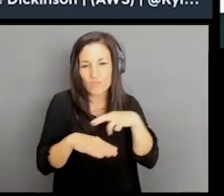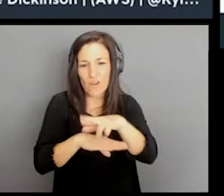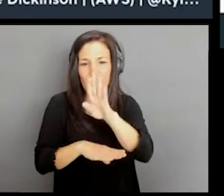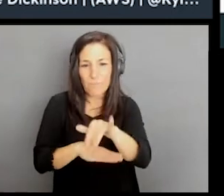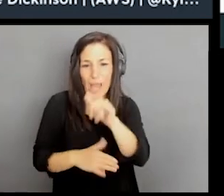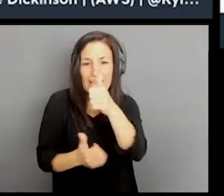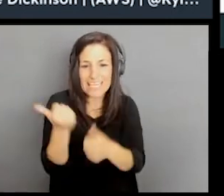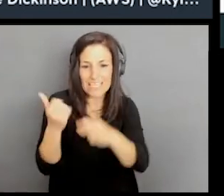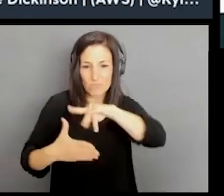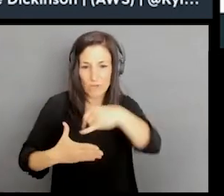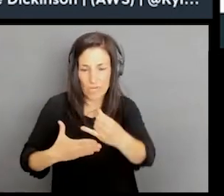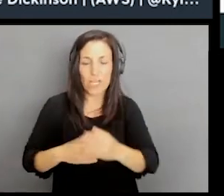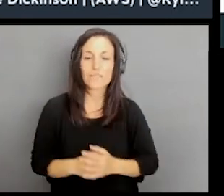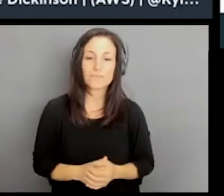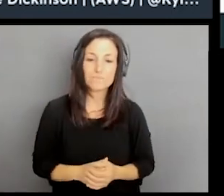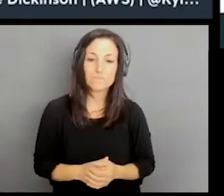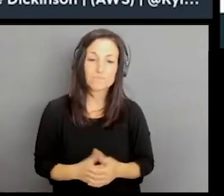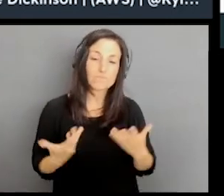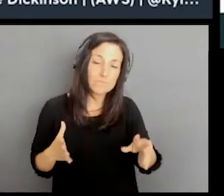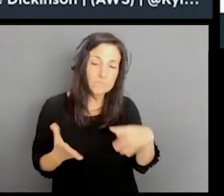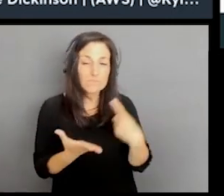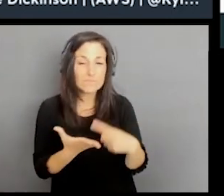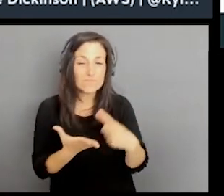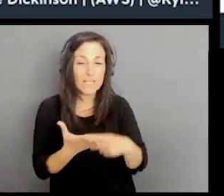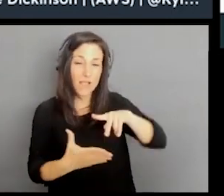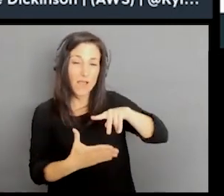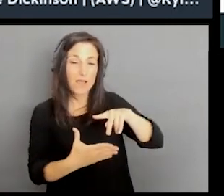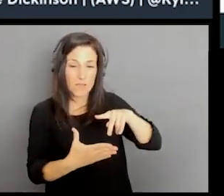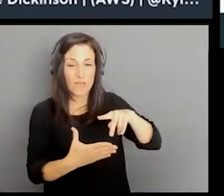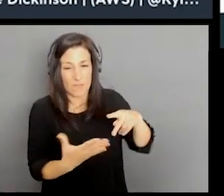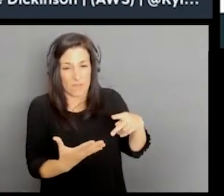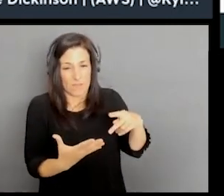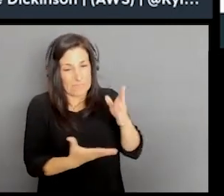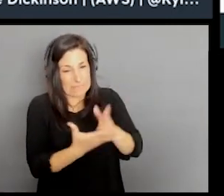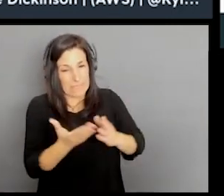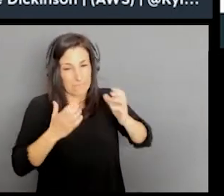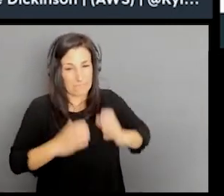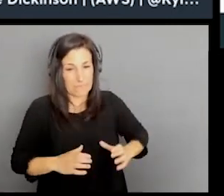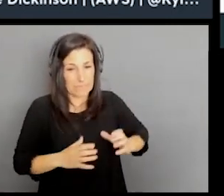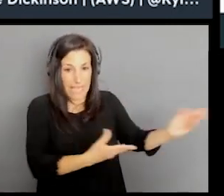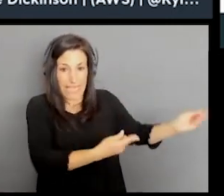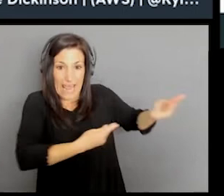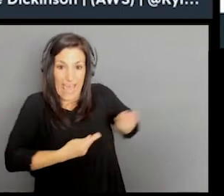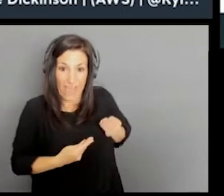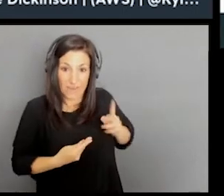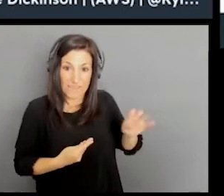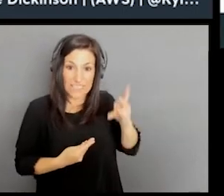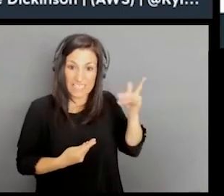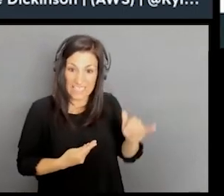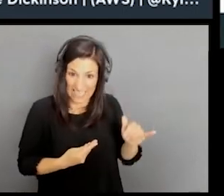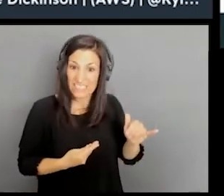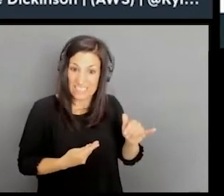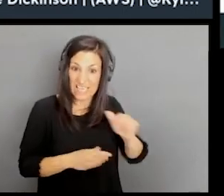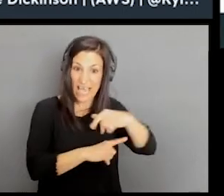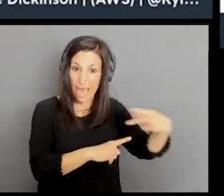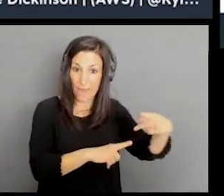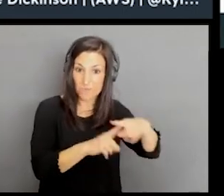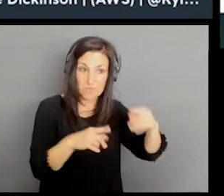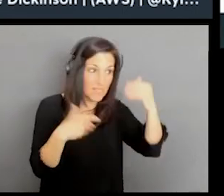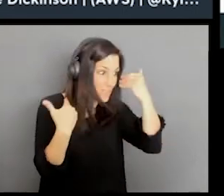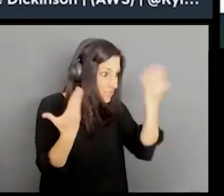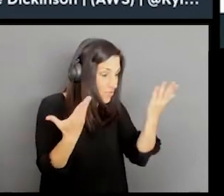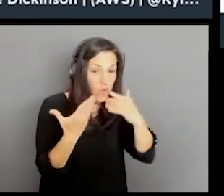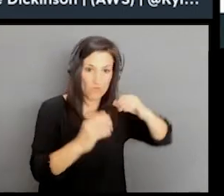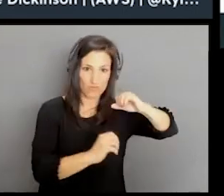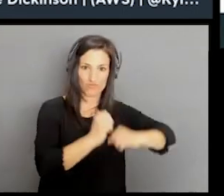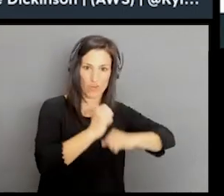talked about, that some customers inherit these legacy applications with no idea of how the structure is. This is aimed at helping